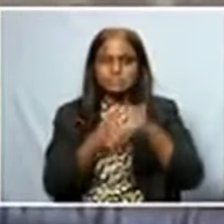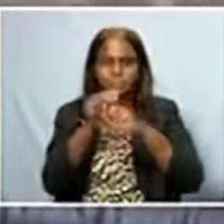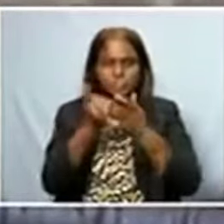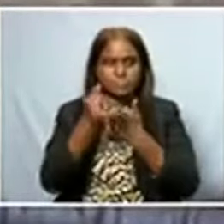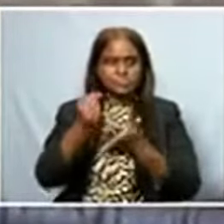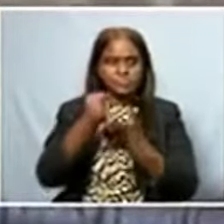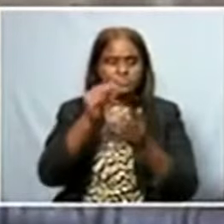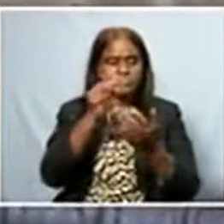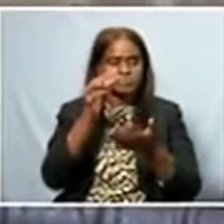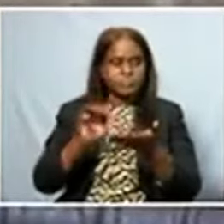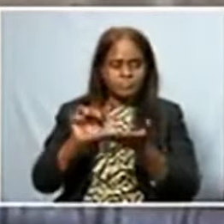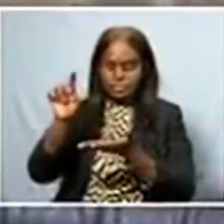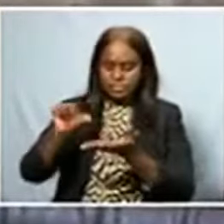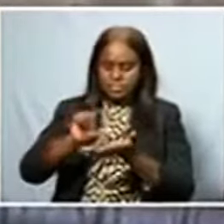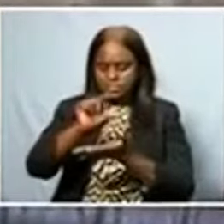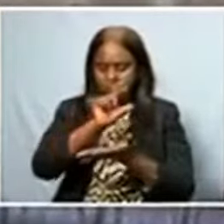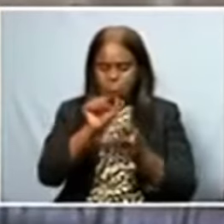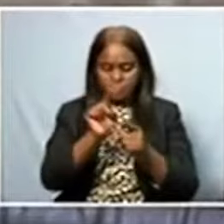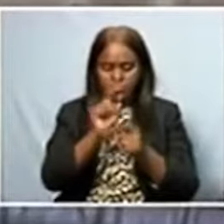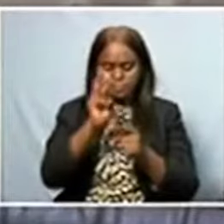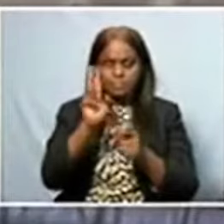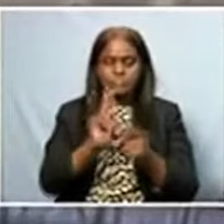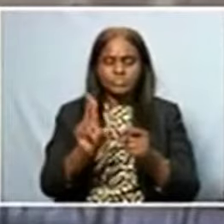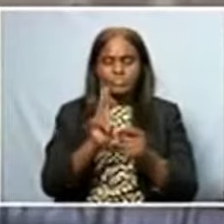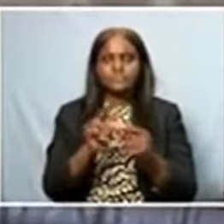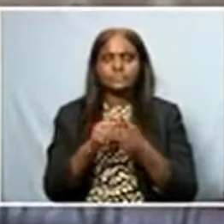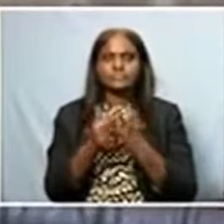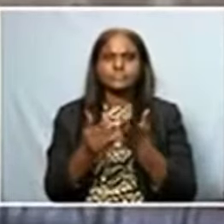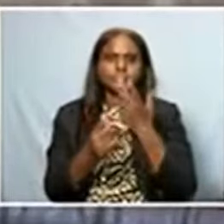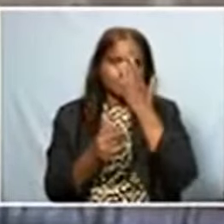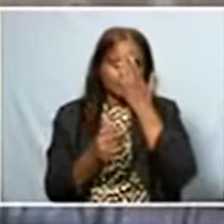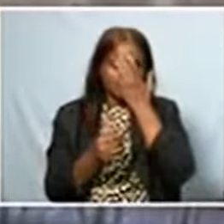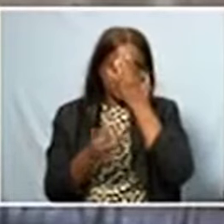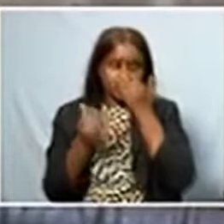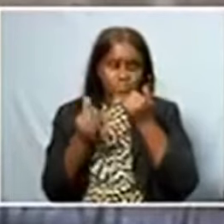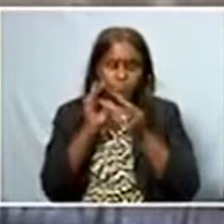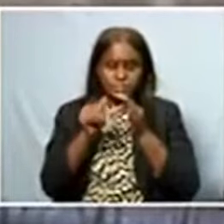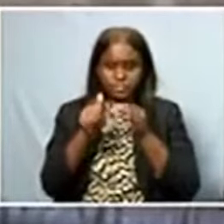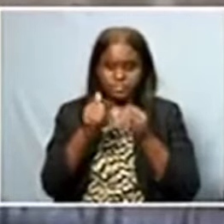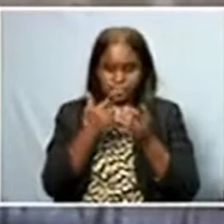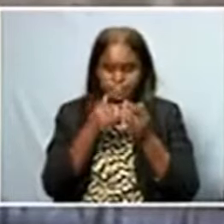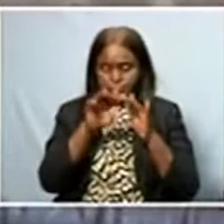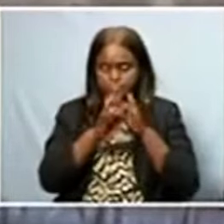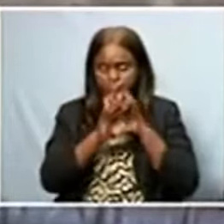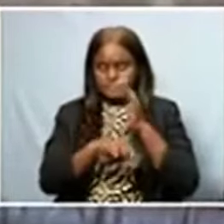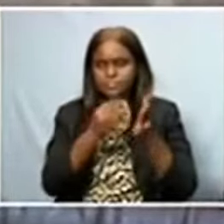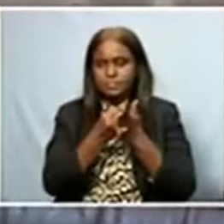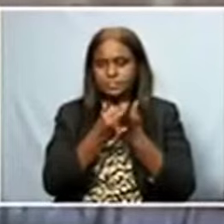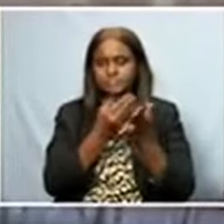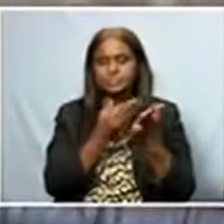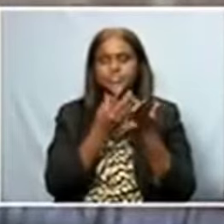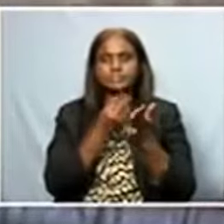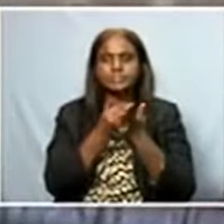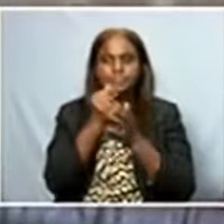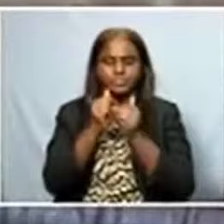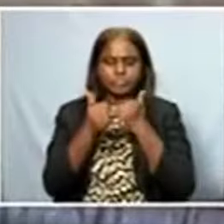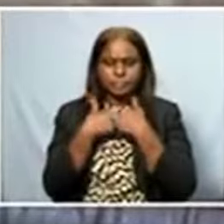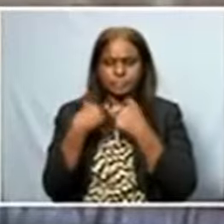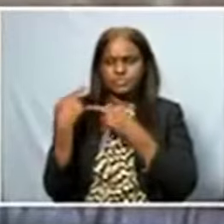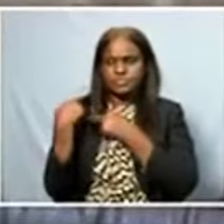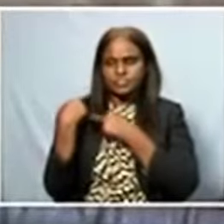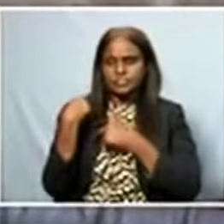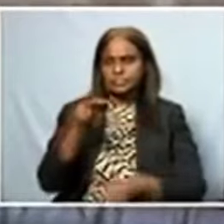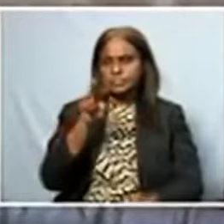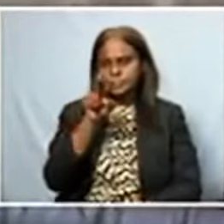we are appropriating, is going to be utilized. Now, if you underfund this watchdog, which is mandated to